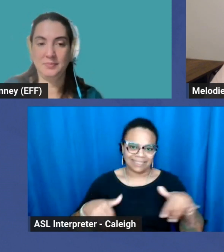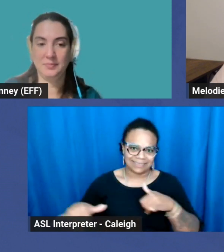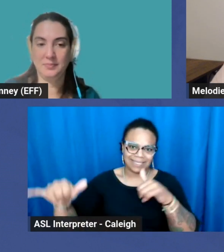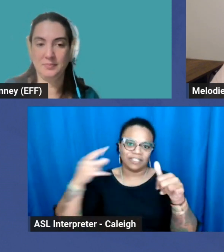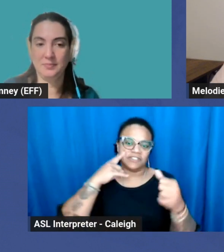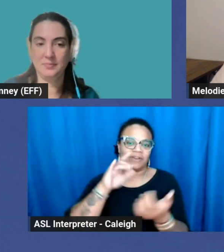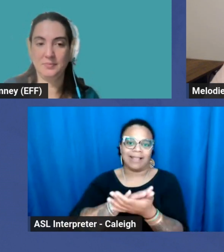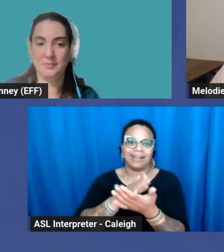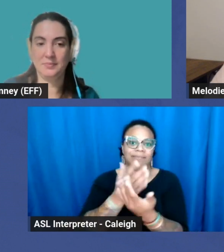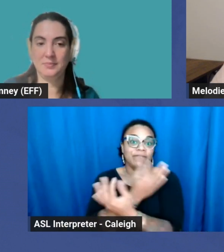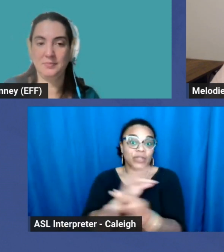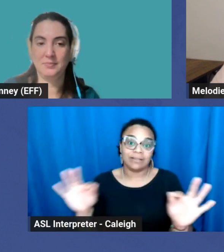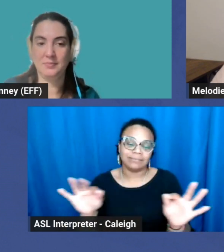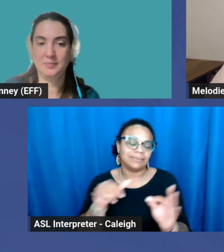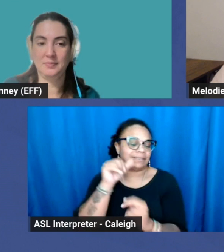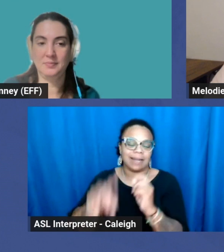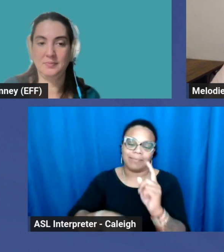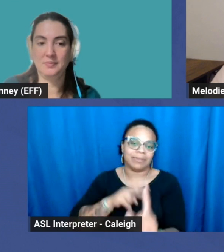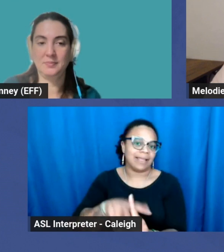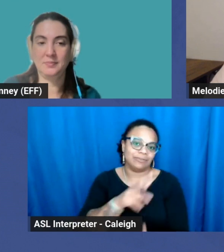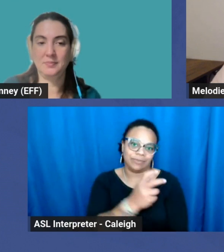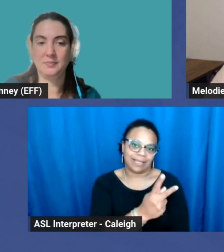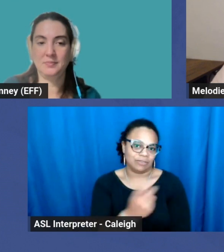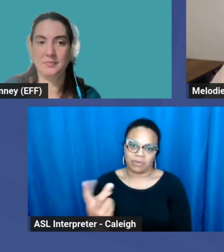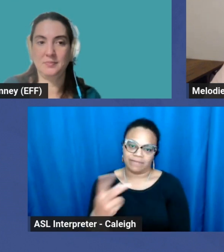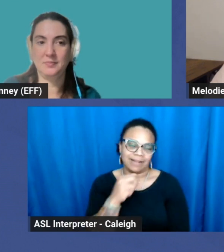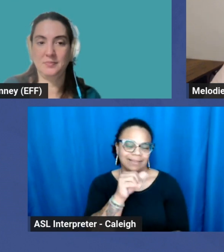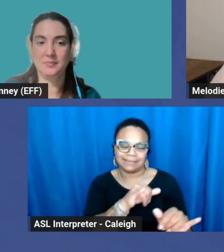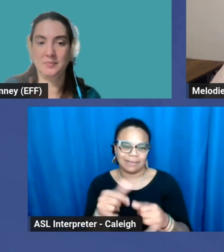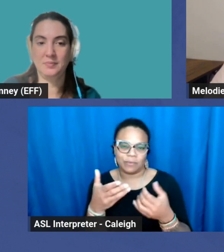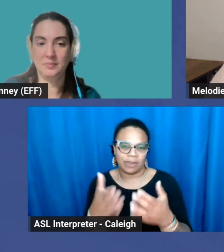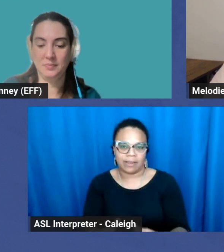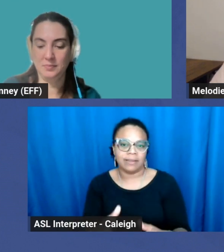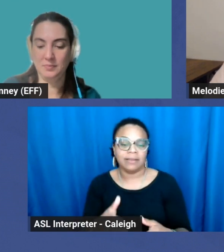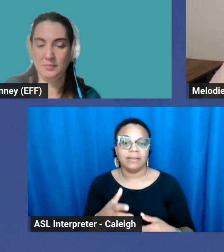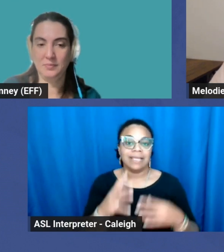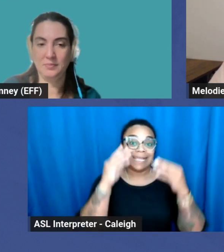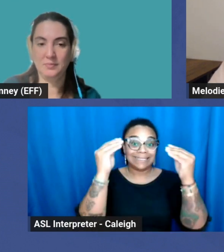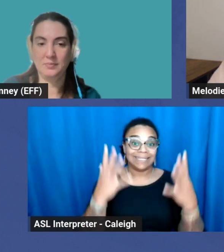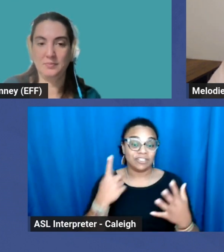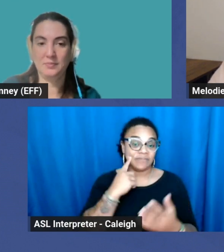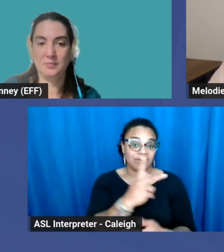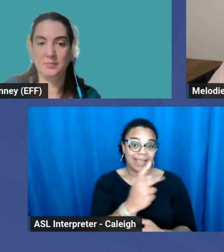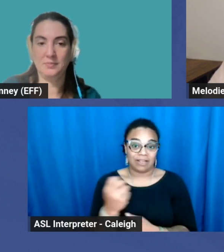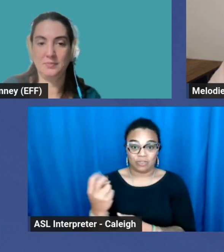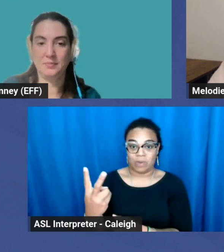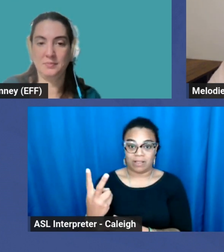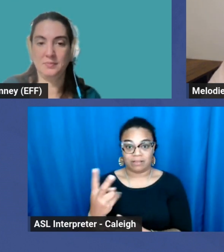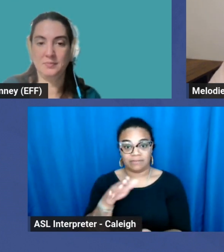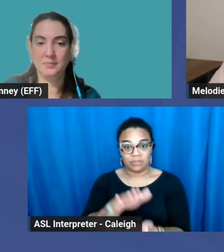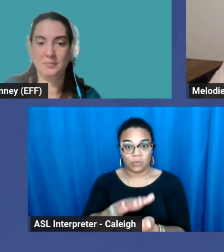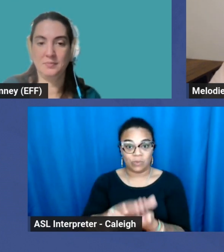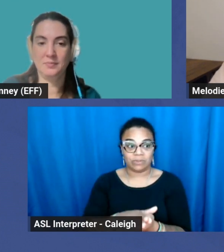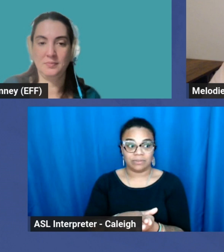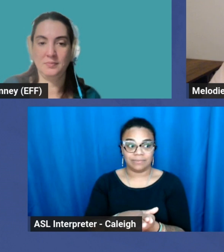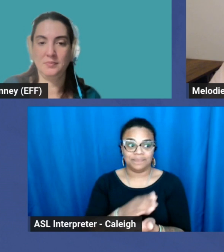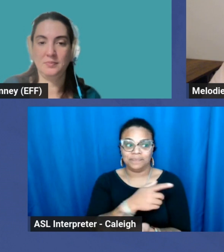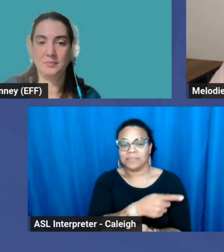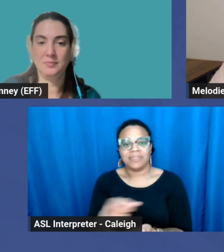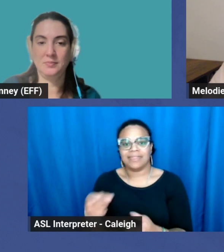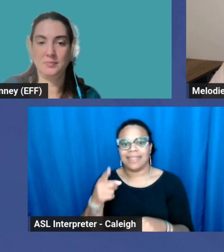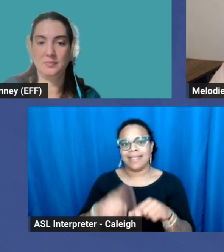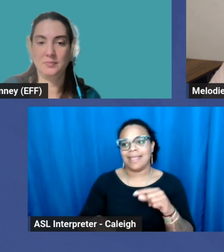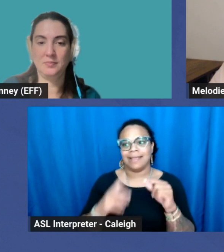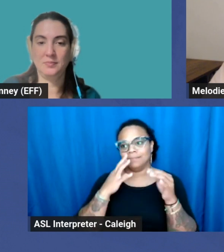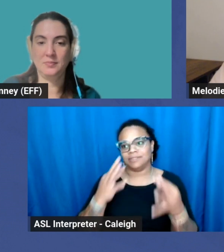don't apply in the same way. And teachers in a K through 12 school, K through 12 schools can't